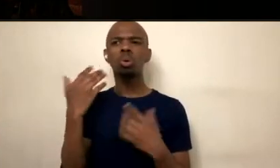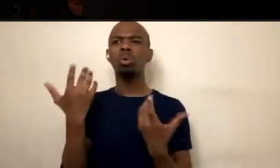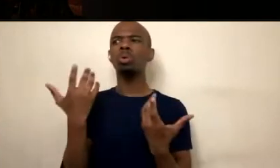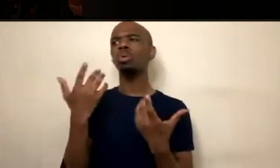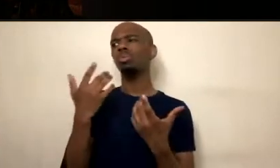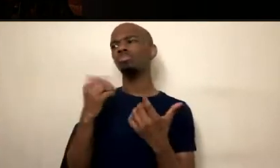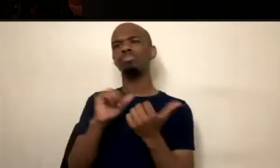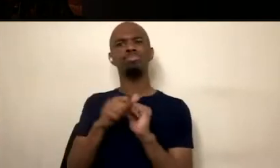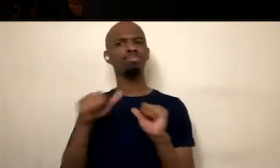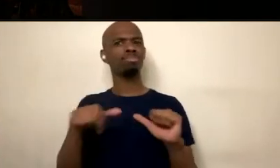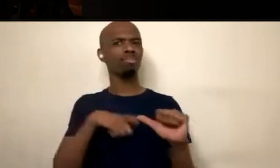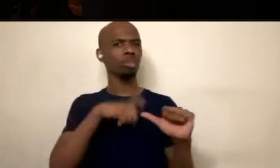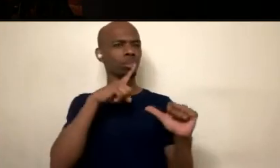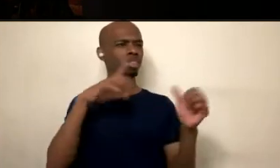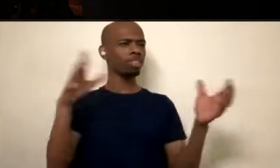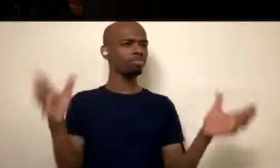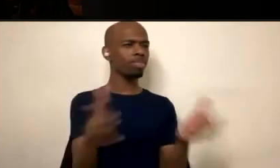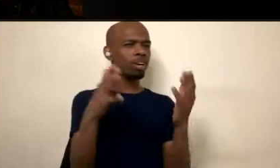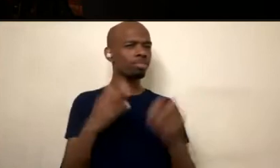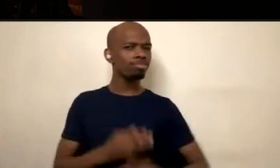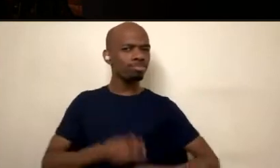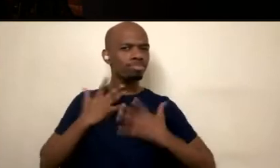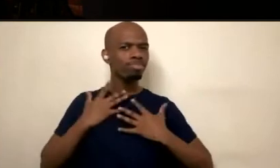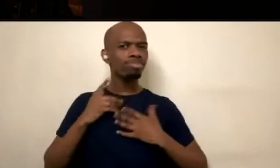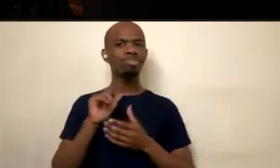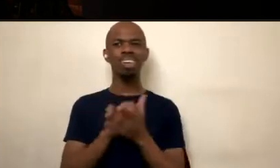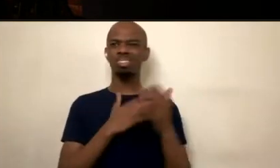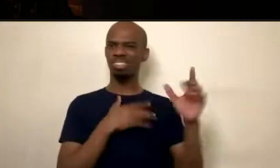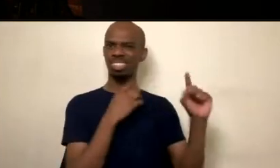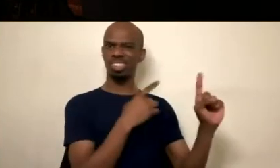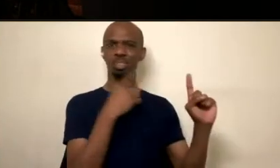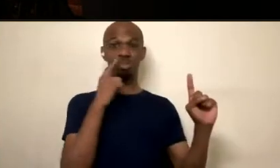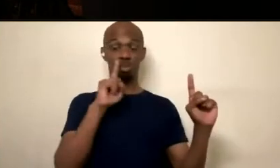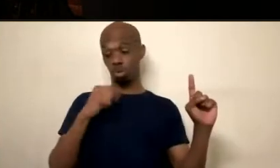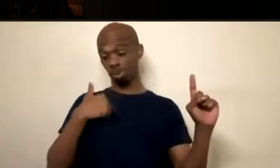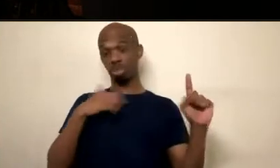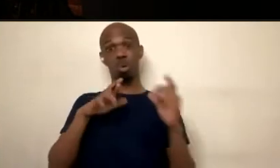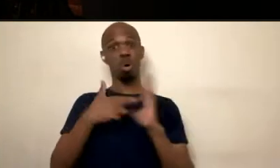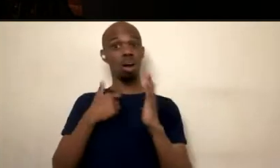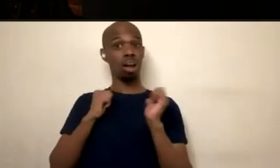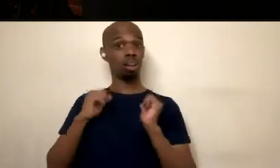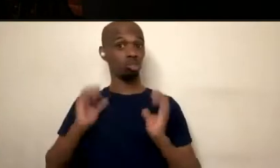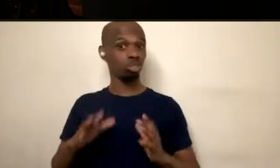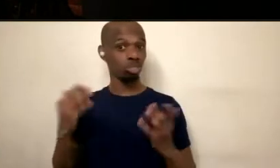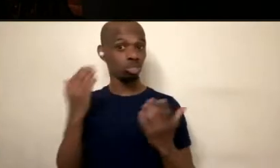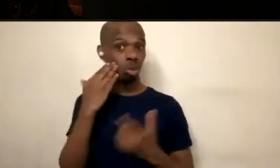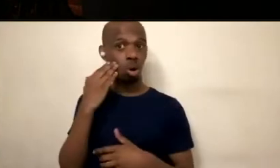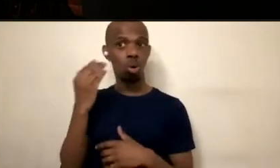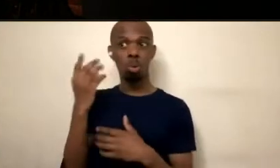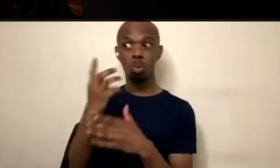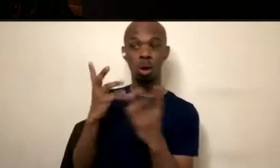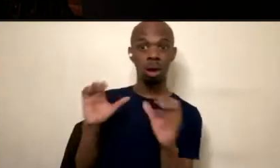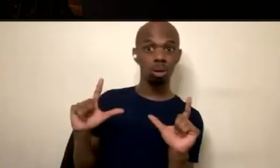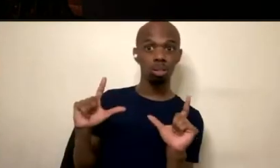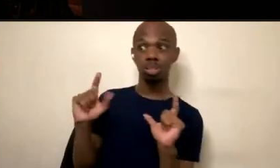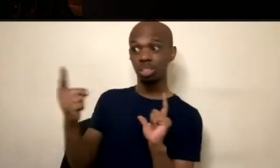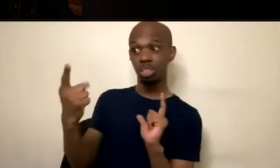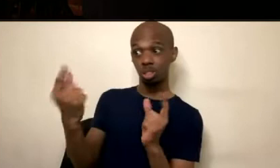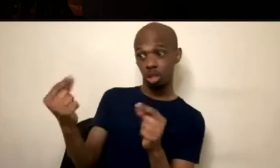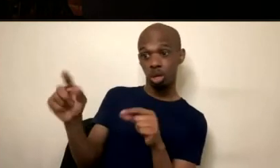my secret as an actress and with Gwen is that this, did she walk the floor all the time?